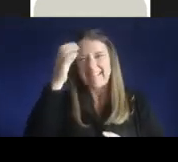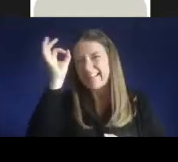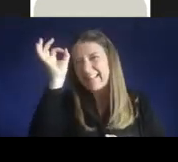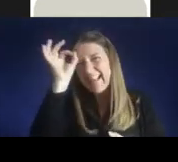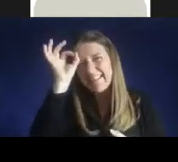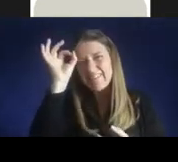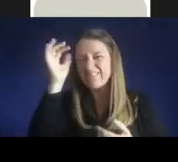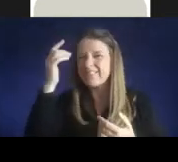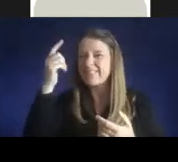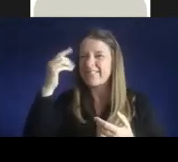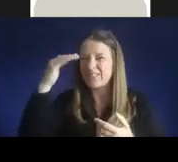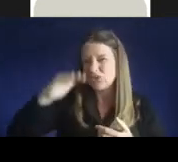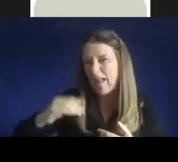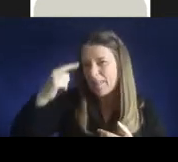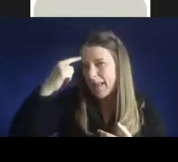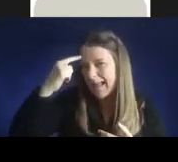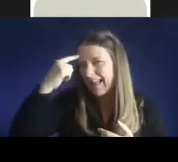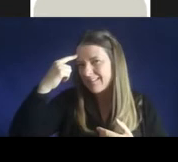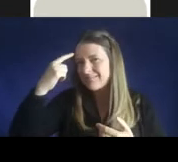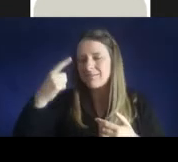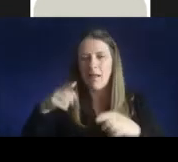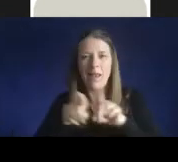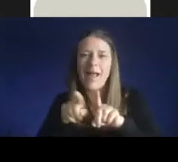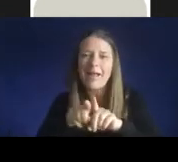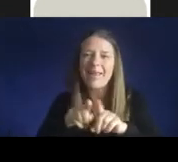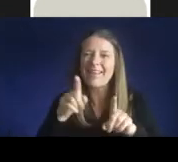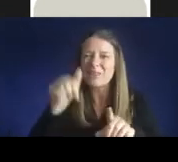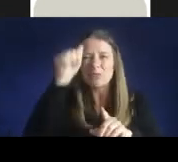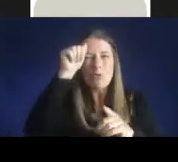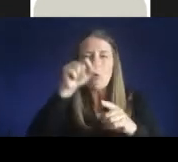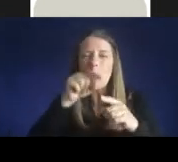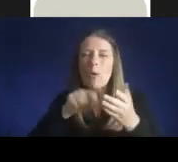on things, almost like this presentation up until now.